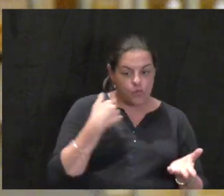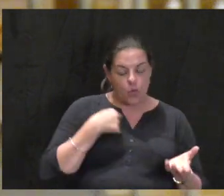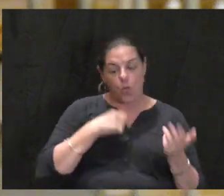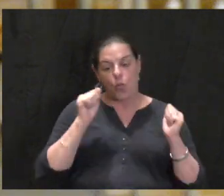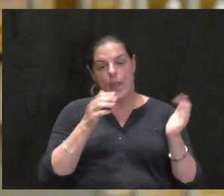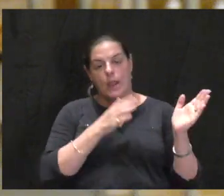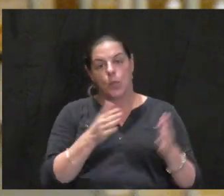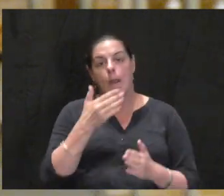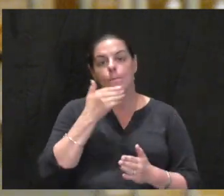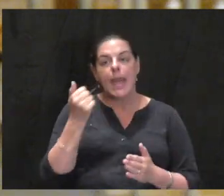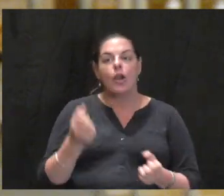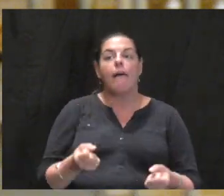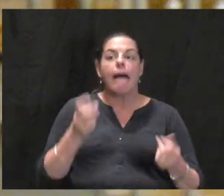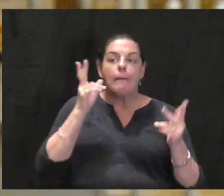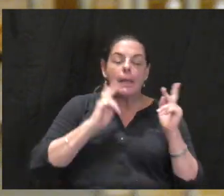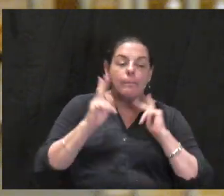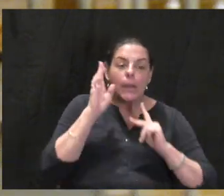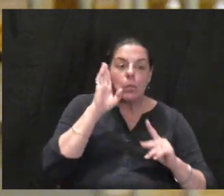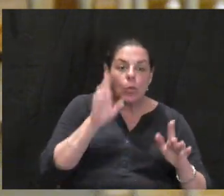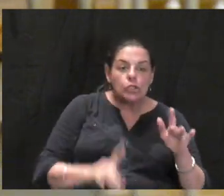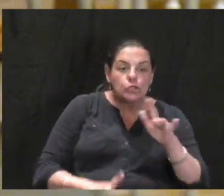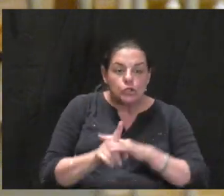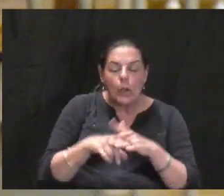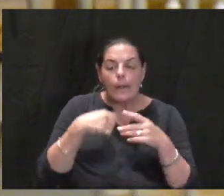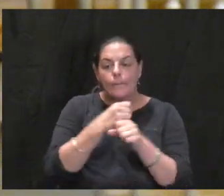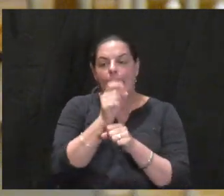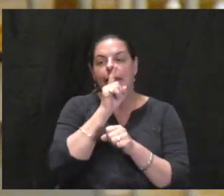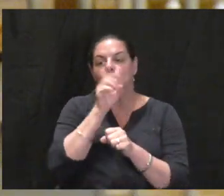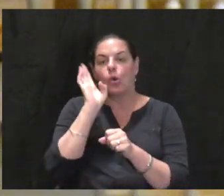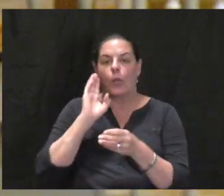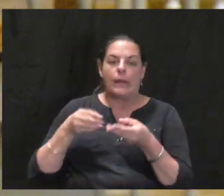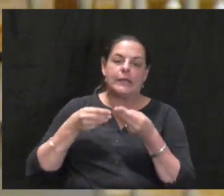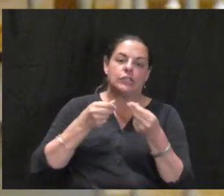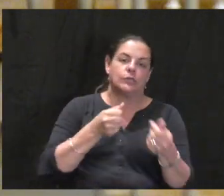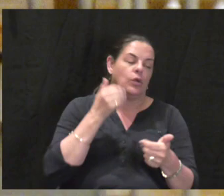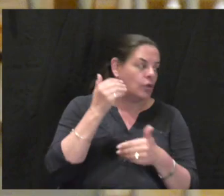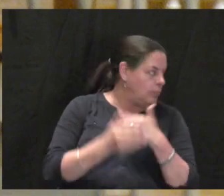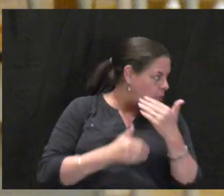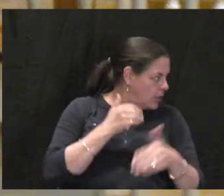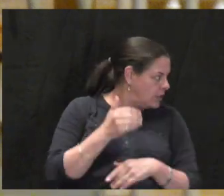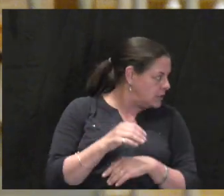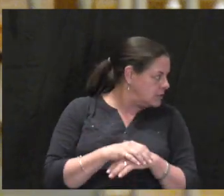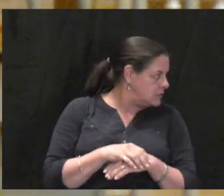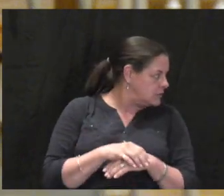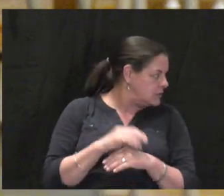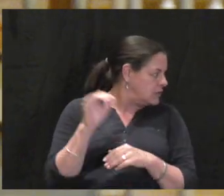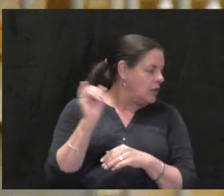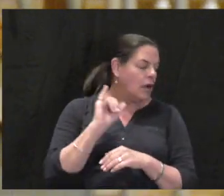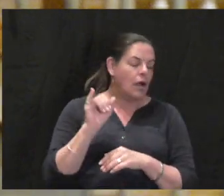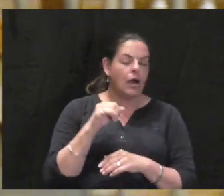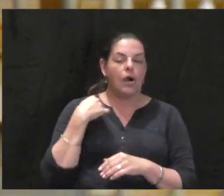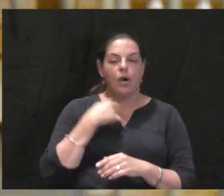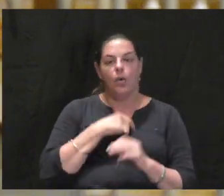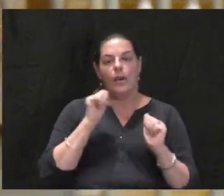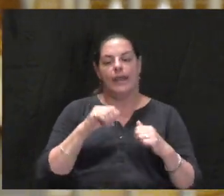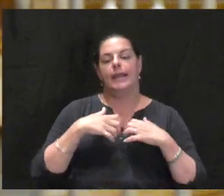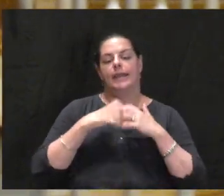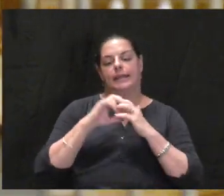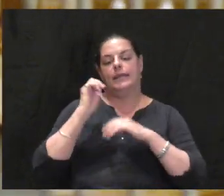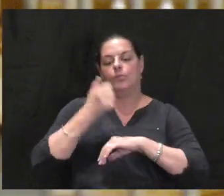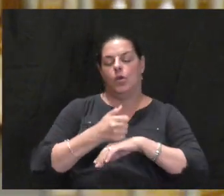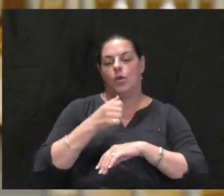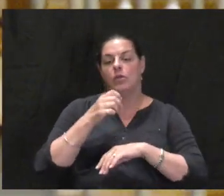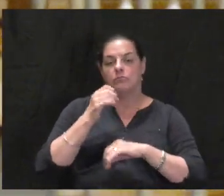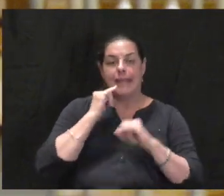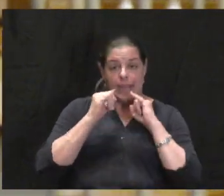on-site interviews at this year's recruitment fair, particularly and only in high-need instructional areas and for our priority and cusp schools. So